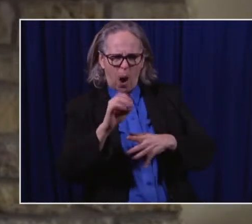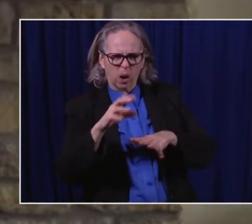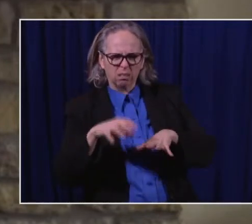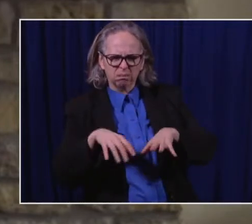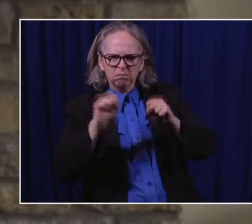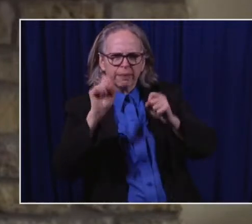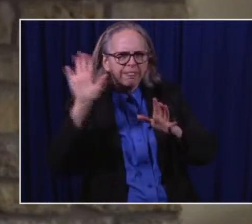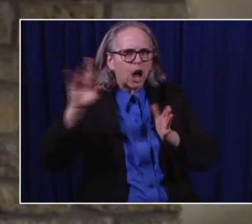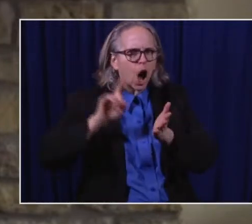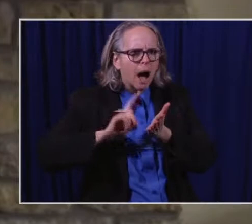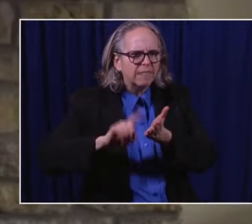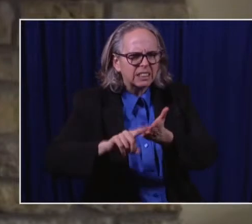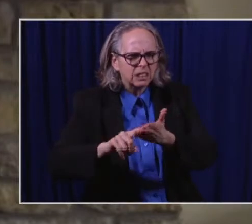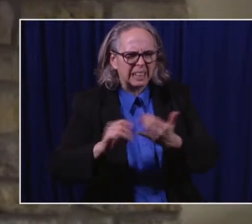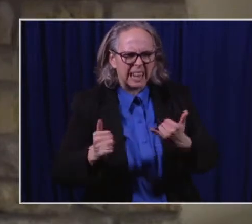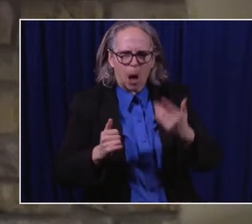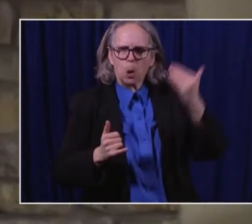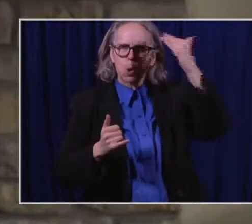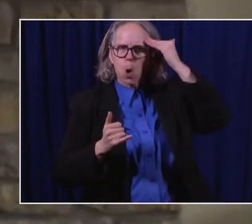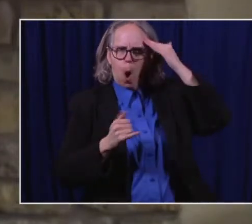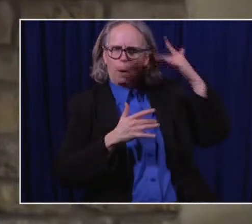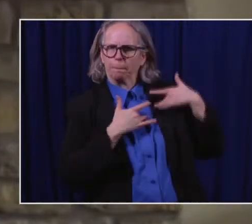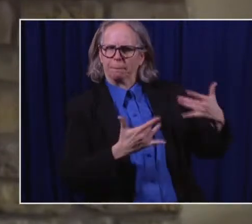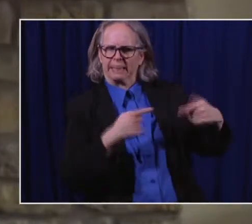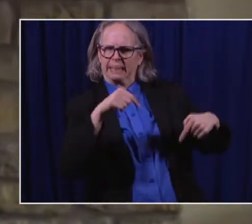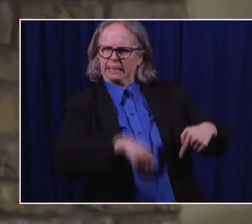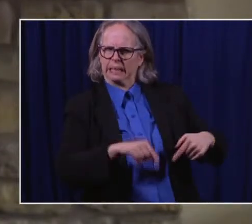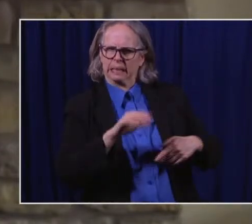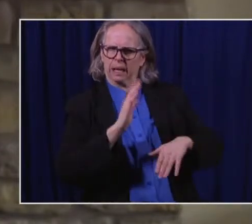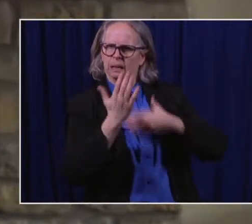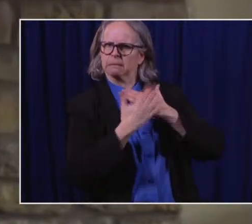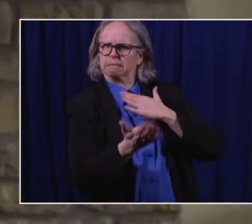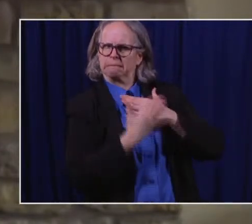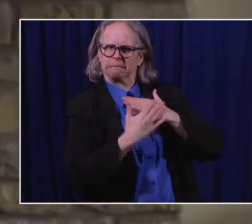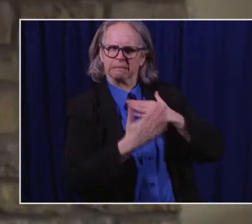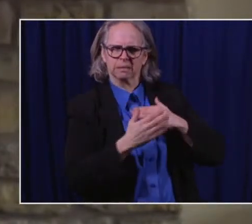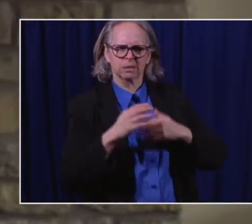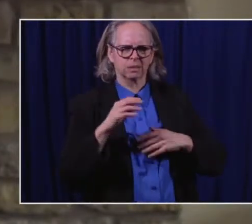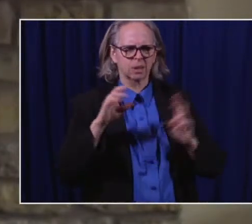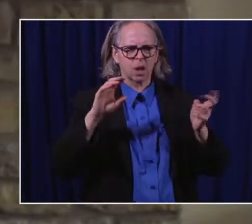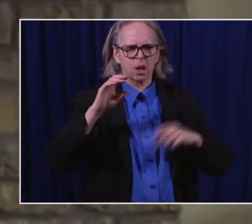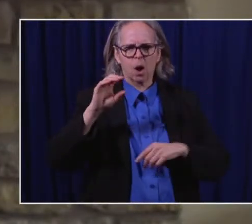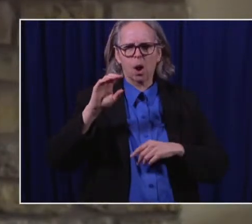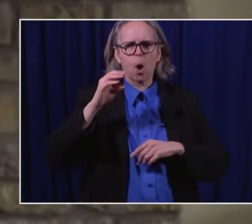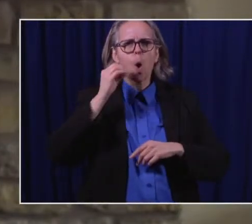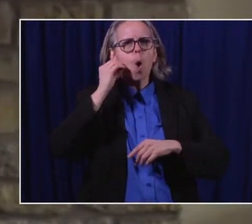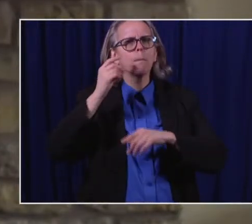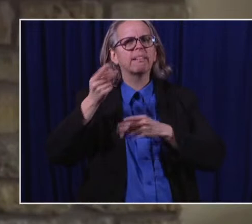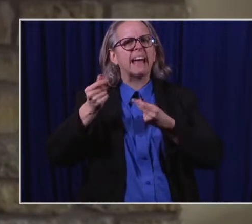some alert? Sure. I think everyone,